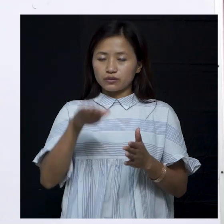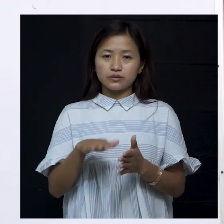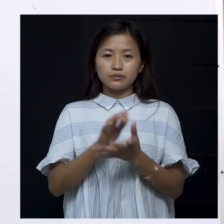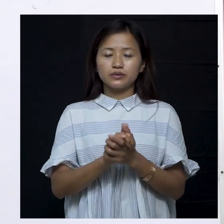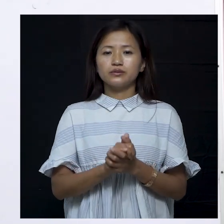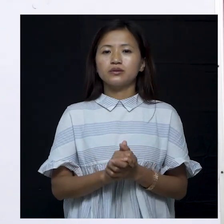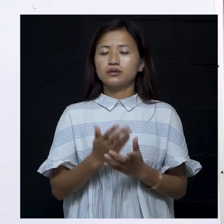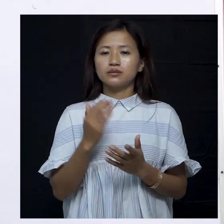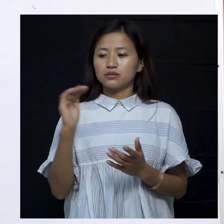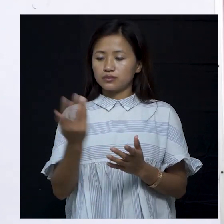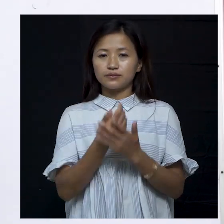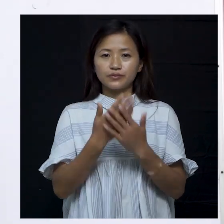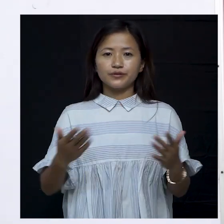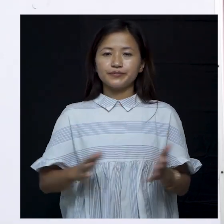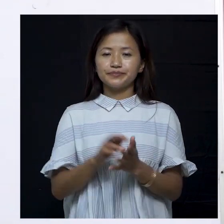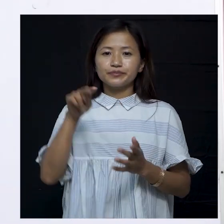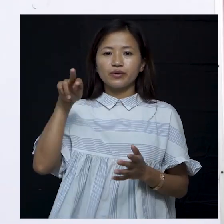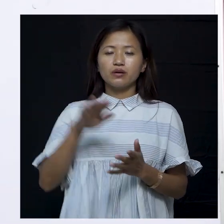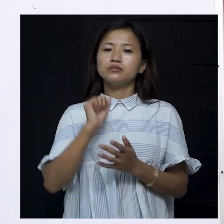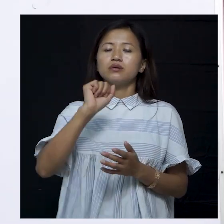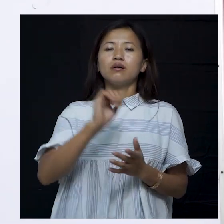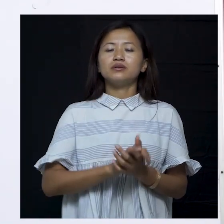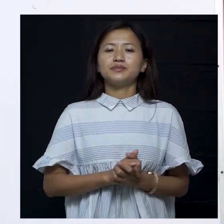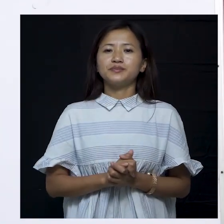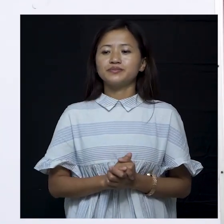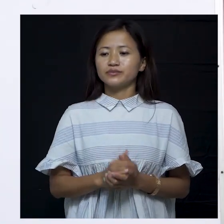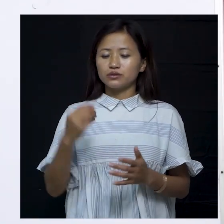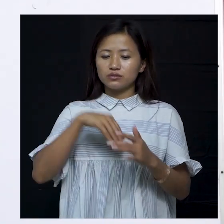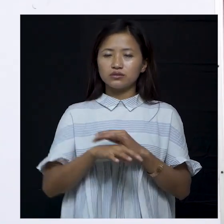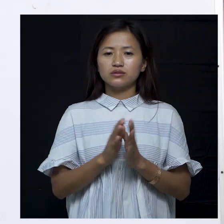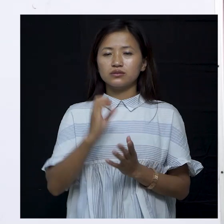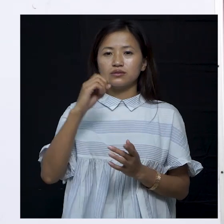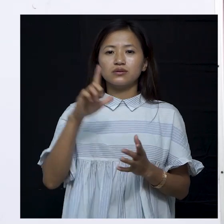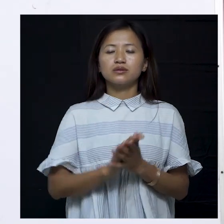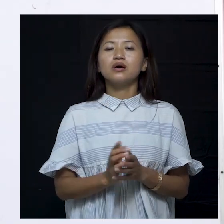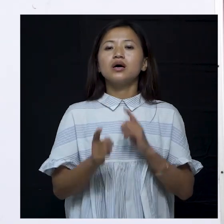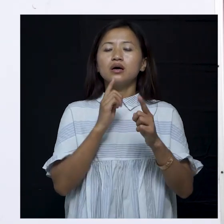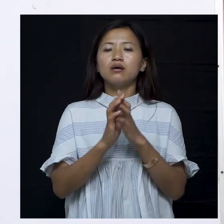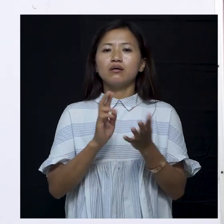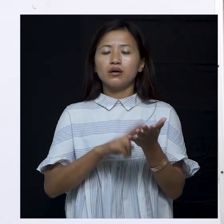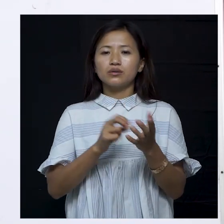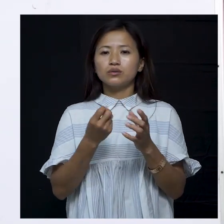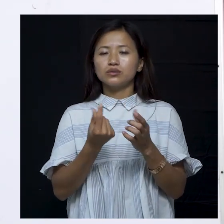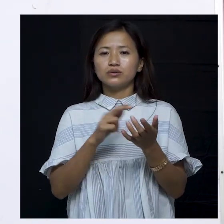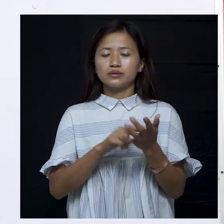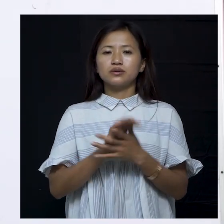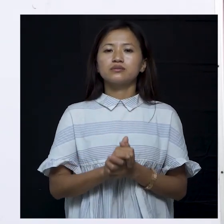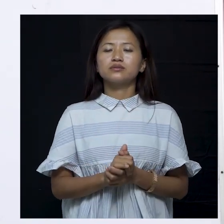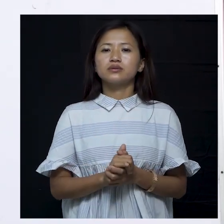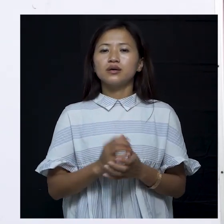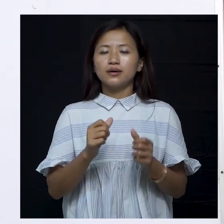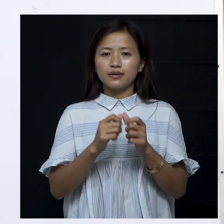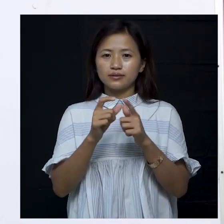something to bring out its meaning on its own. In today's class, we will discuss about the noun clauses, okay, the